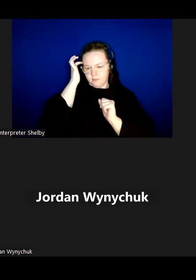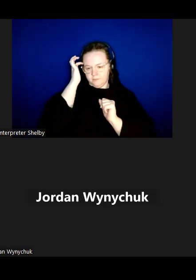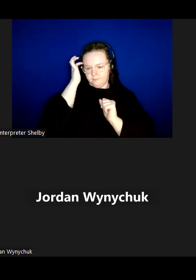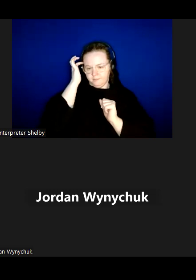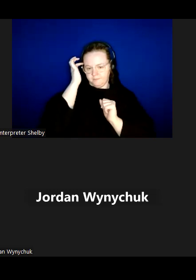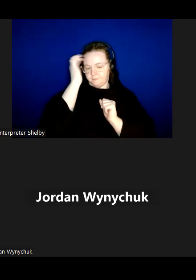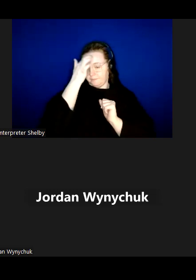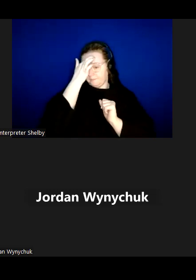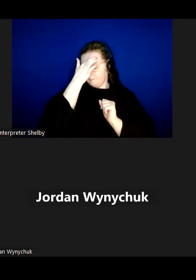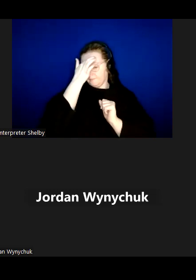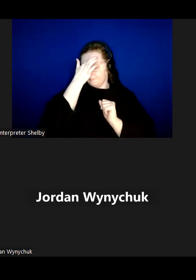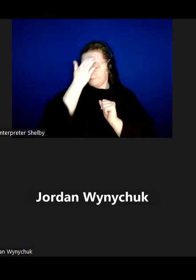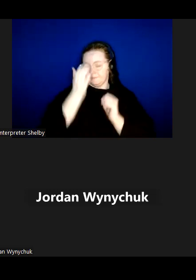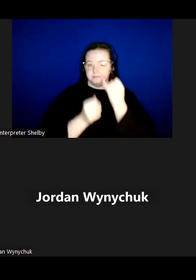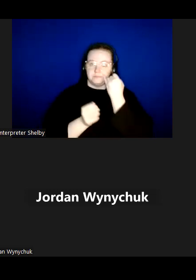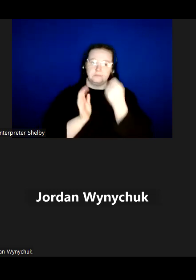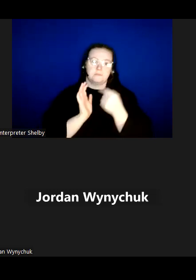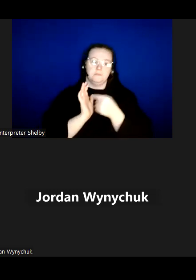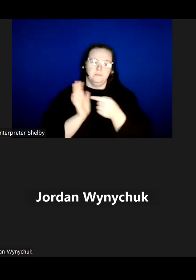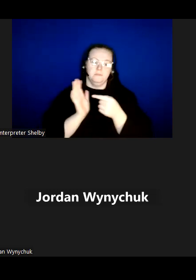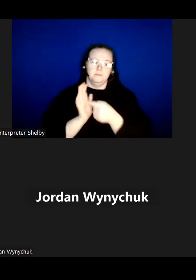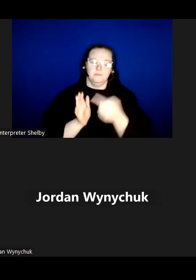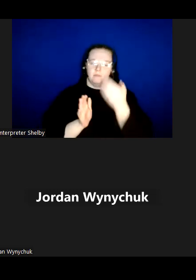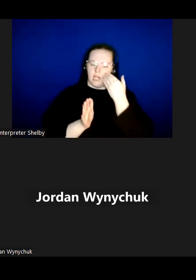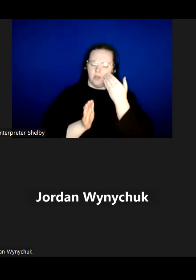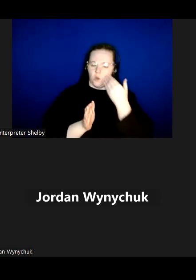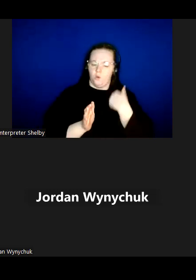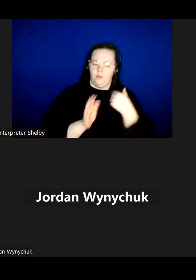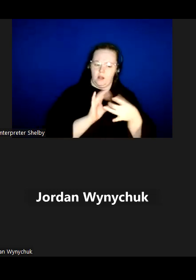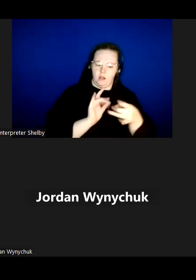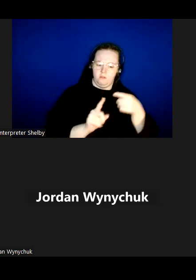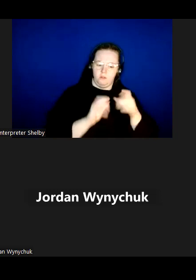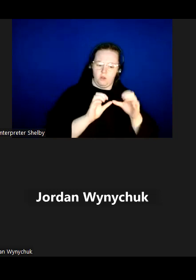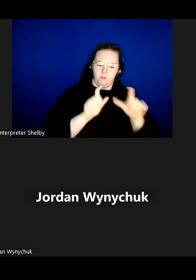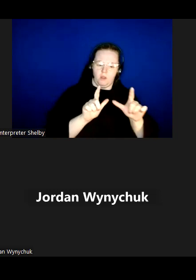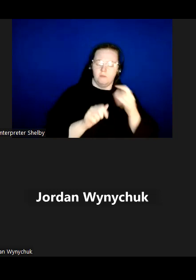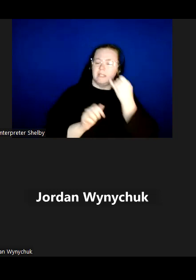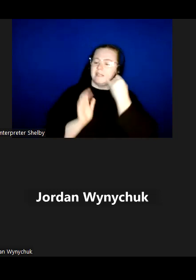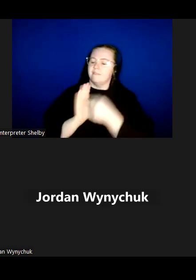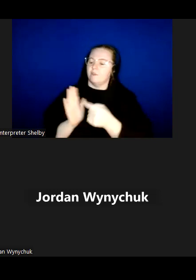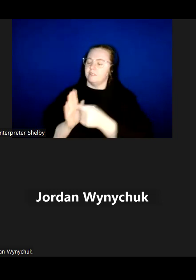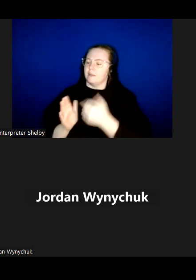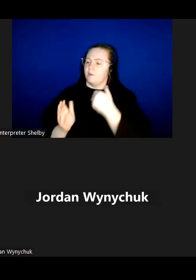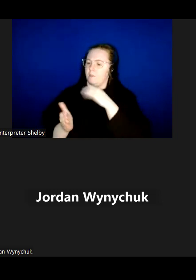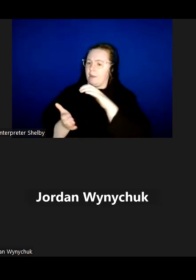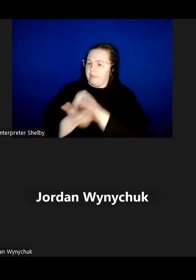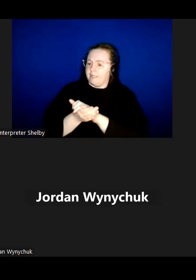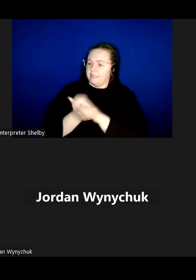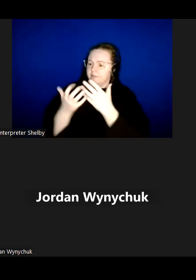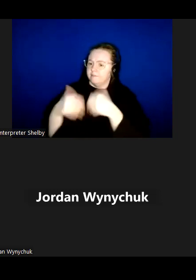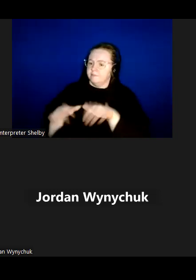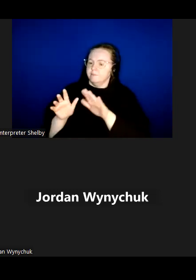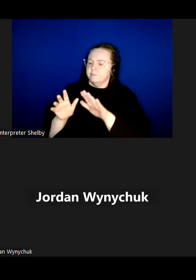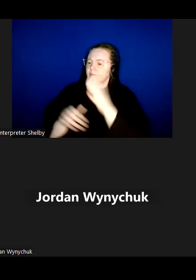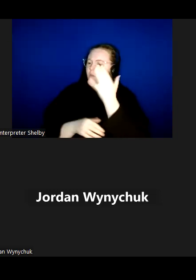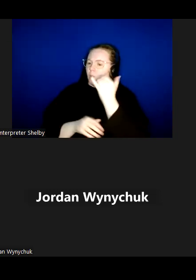Why would somebody do that? Say, for example, I know we're talking about common law, but why would somebody do that if they're married and go to family law to say they're